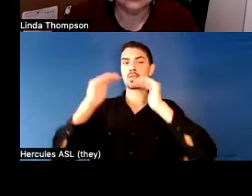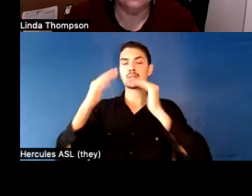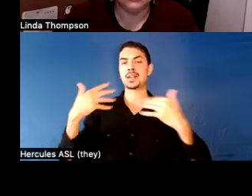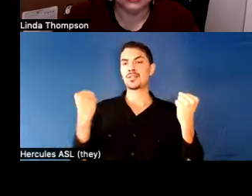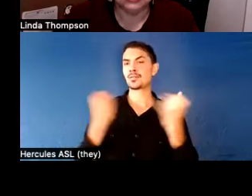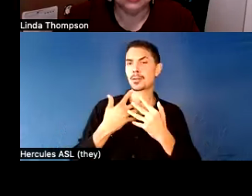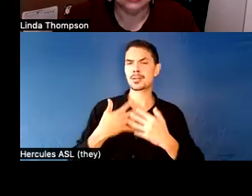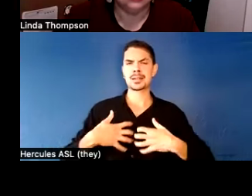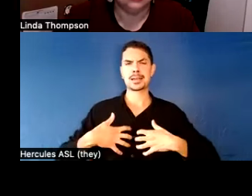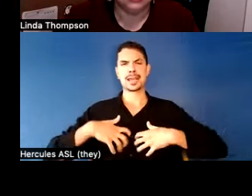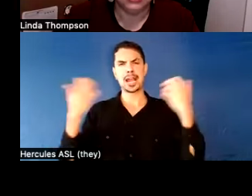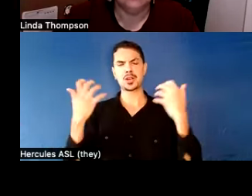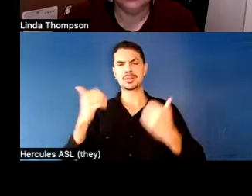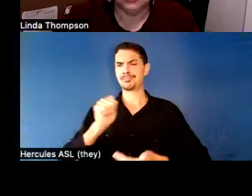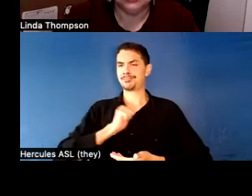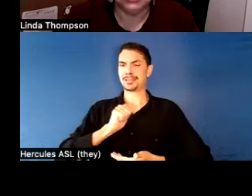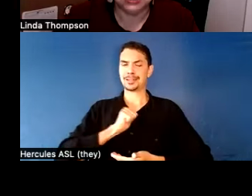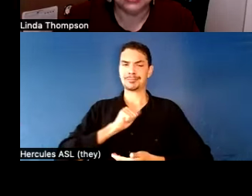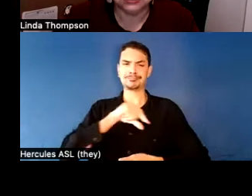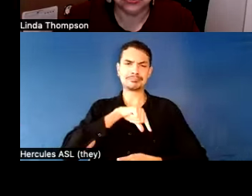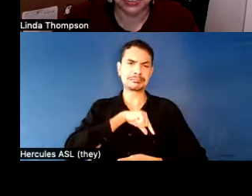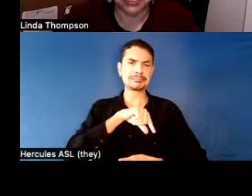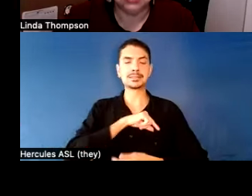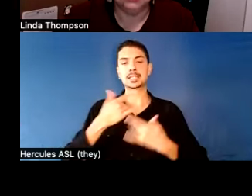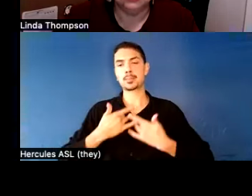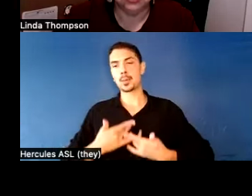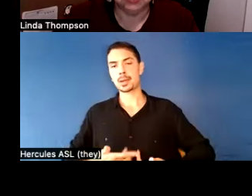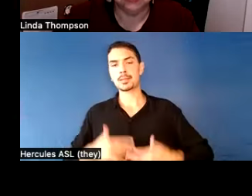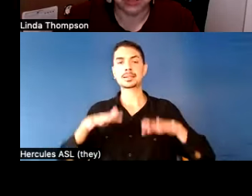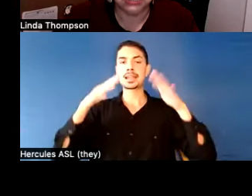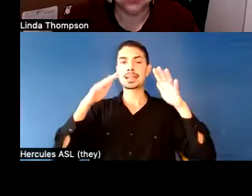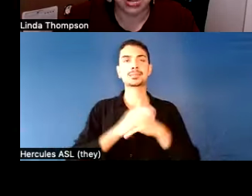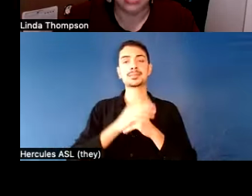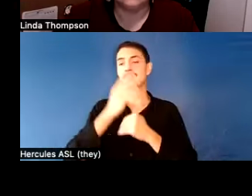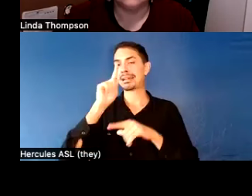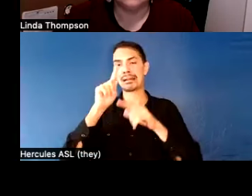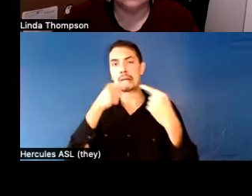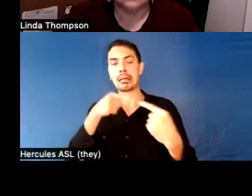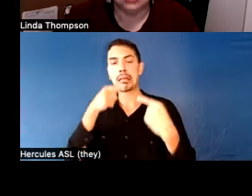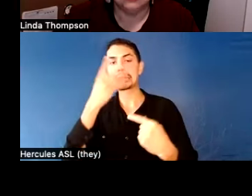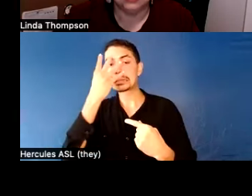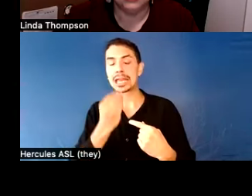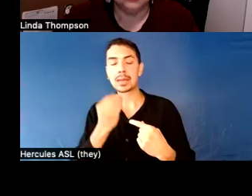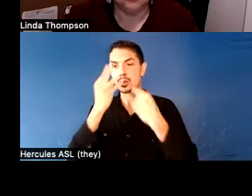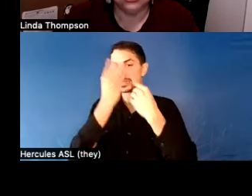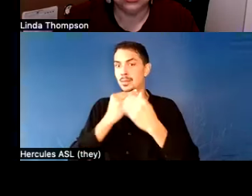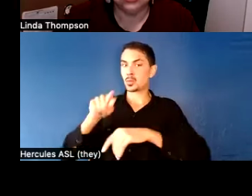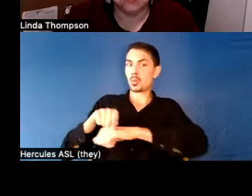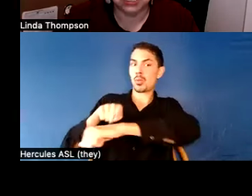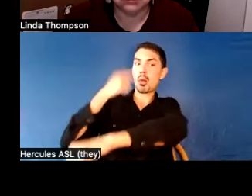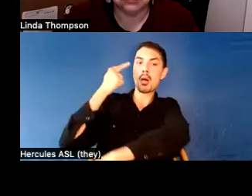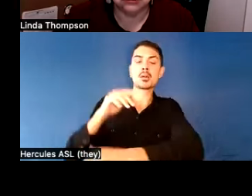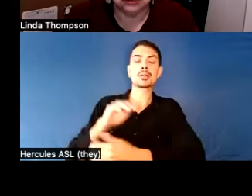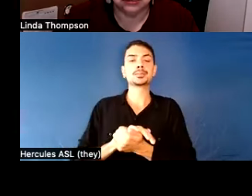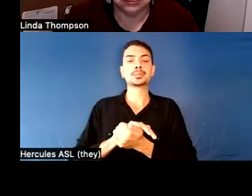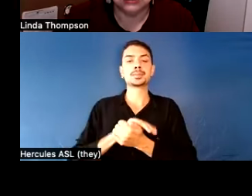is affected. They can have difficulty concentrating. There can be flashbacks and then an emotional